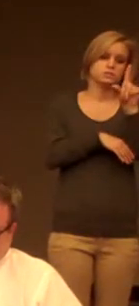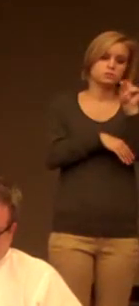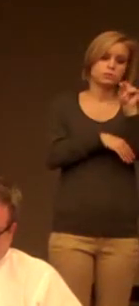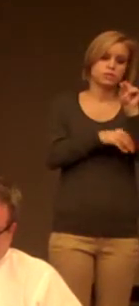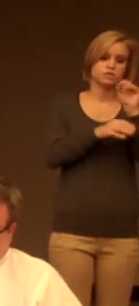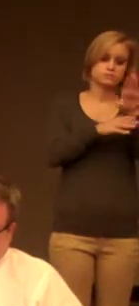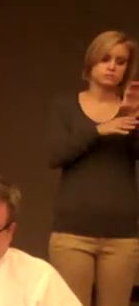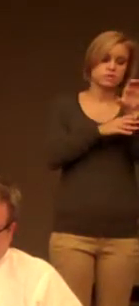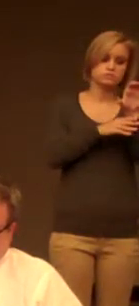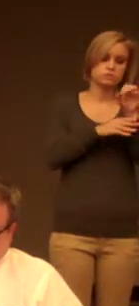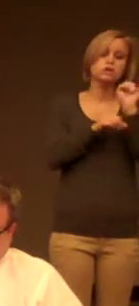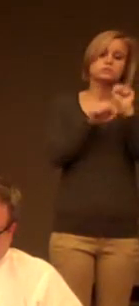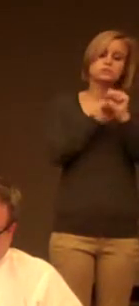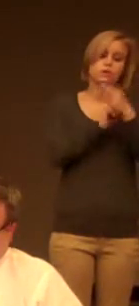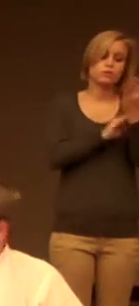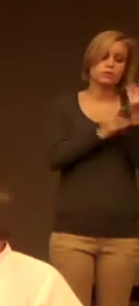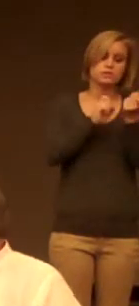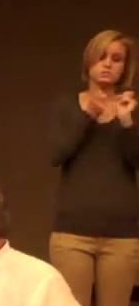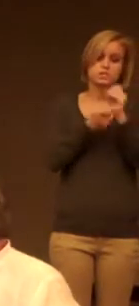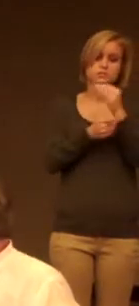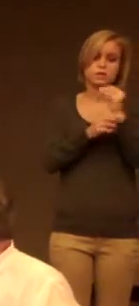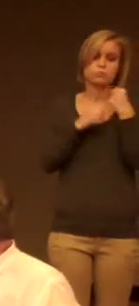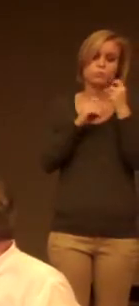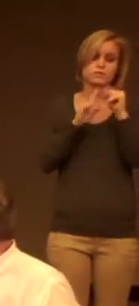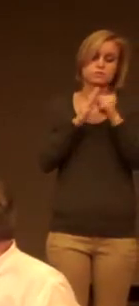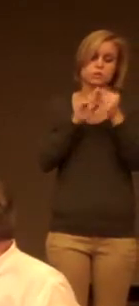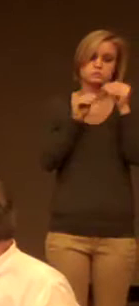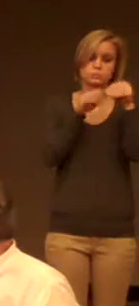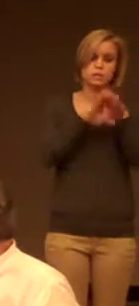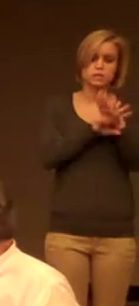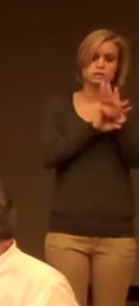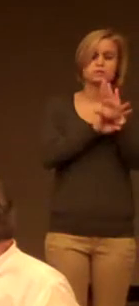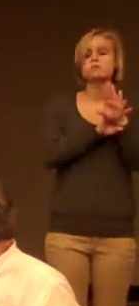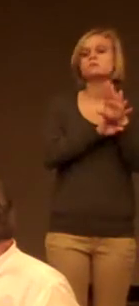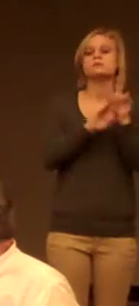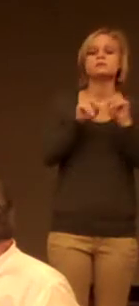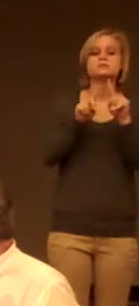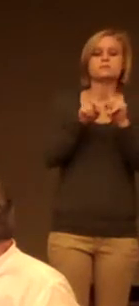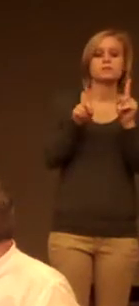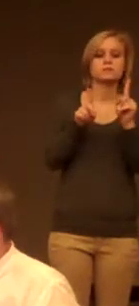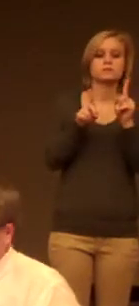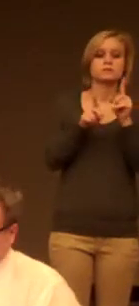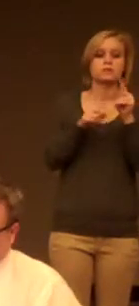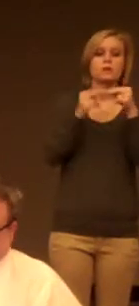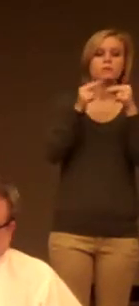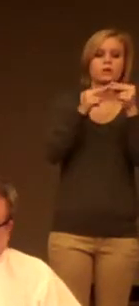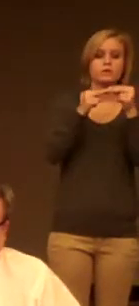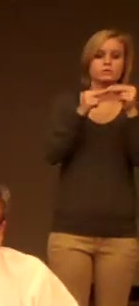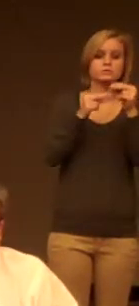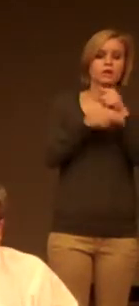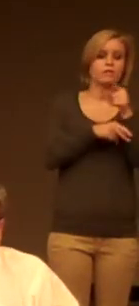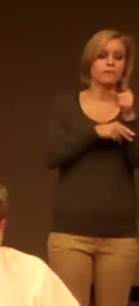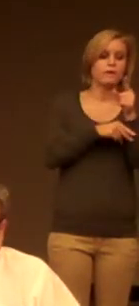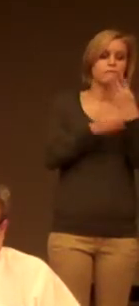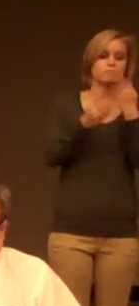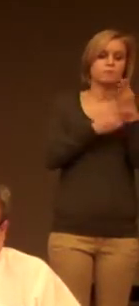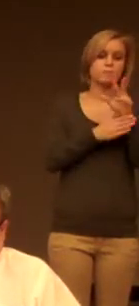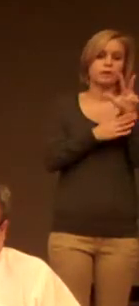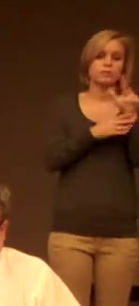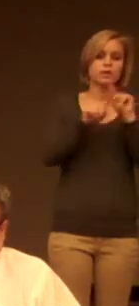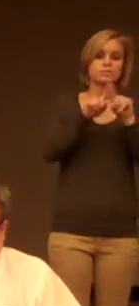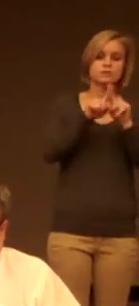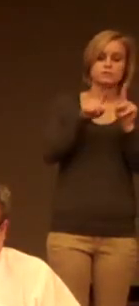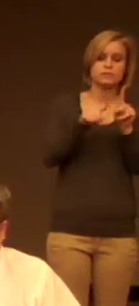So things change. And we start to put in different buildings. And I think there were maybe 3